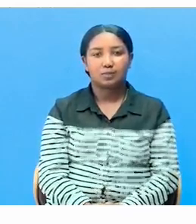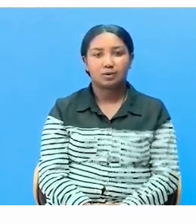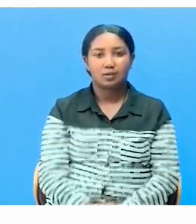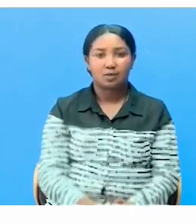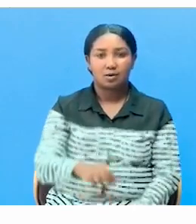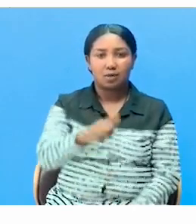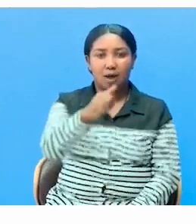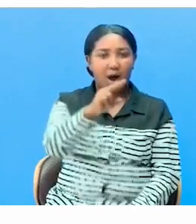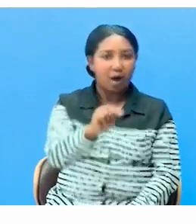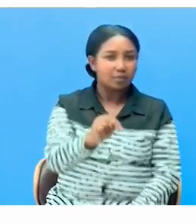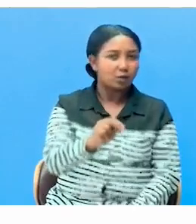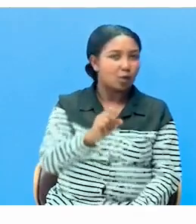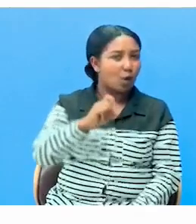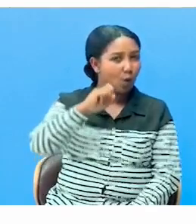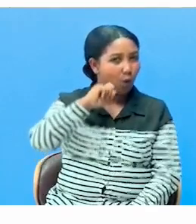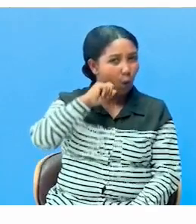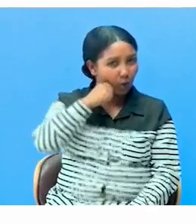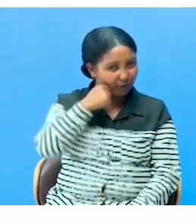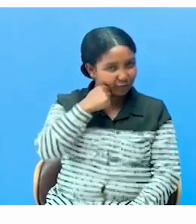an orange